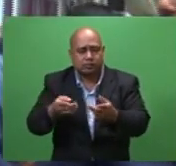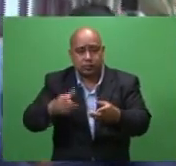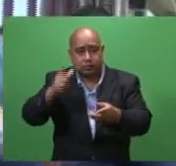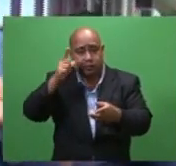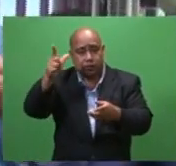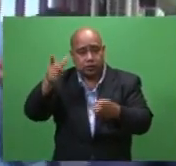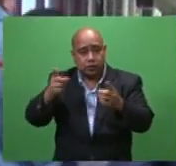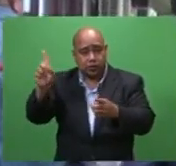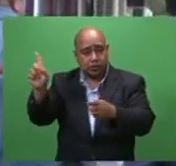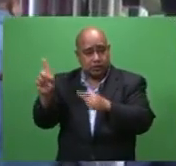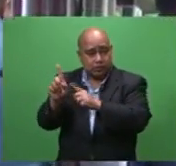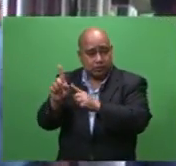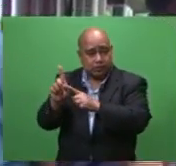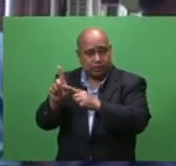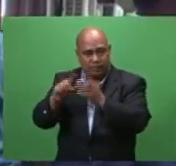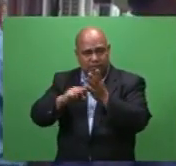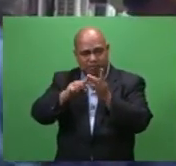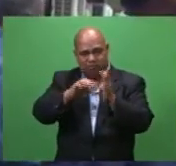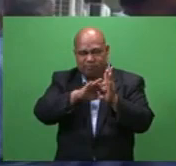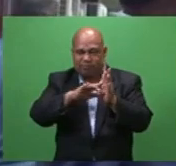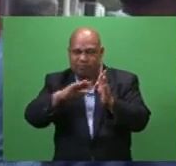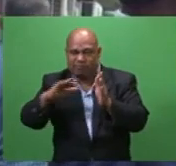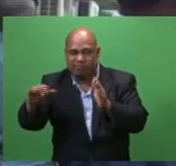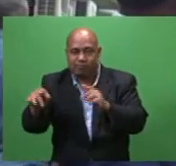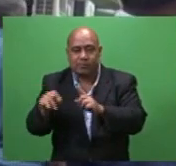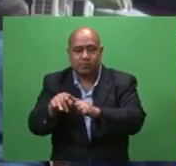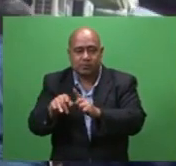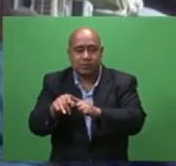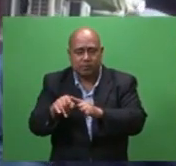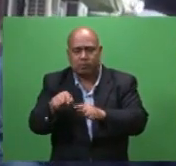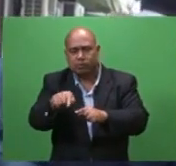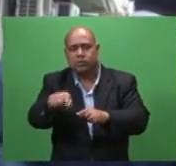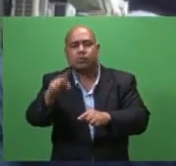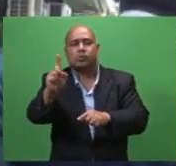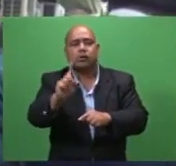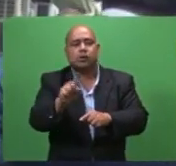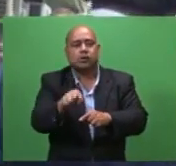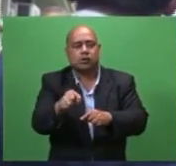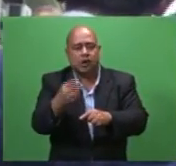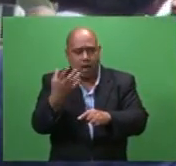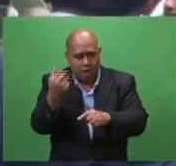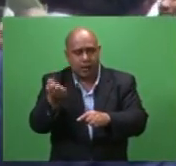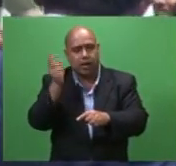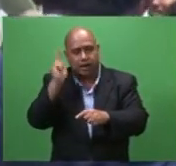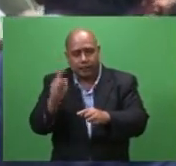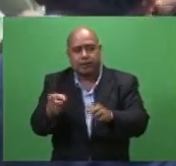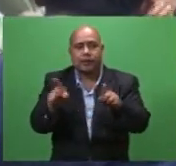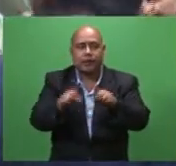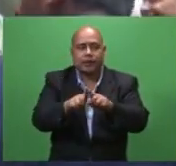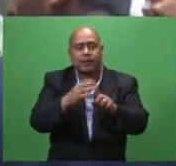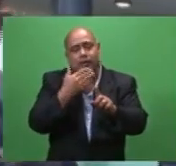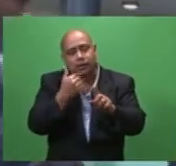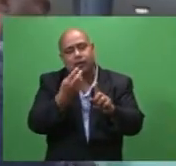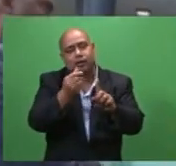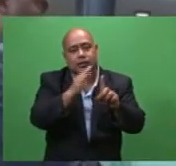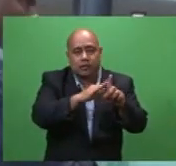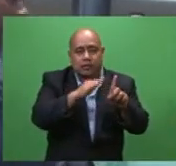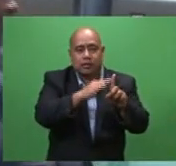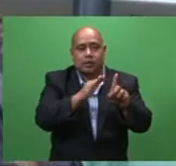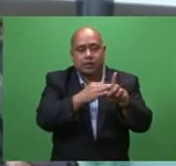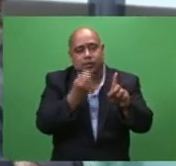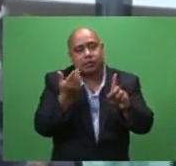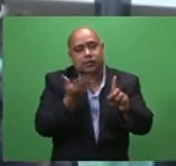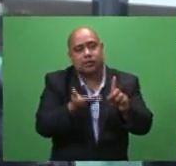Private Limited, Razia Bibi, faces a count of aiding and abetting bribery. Another company employee also faces similar